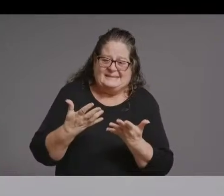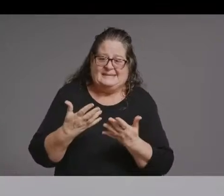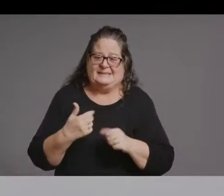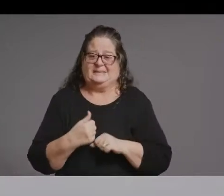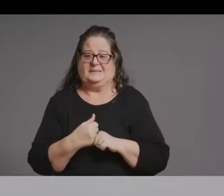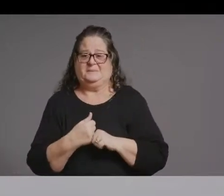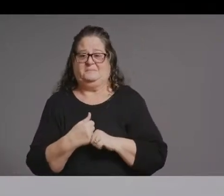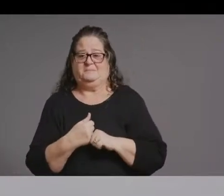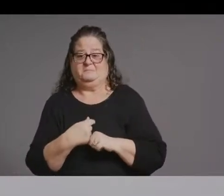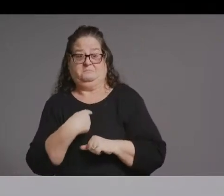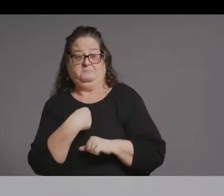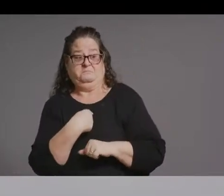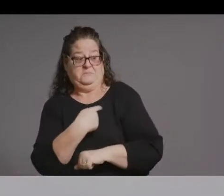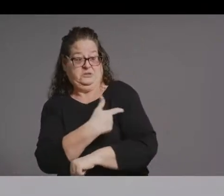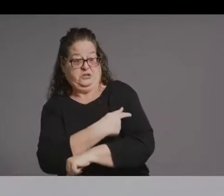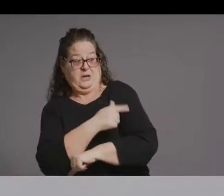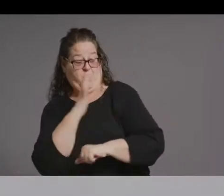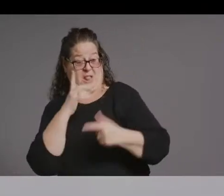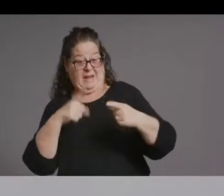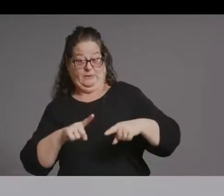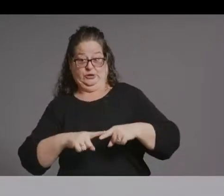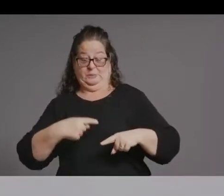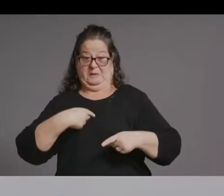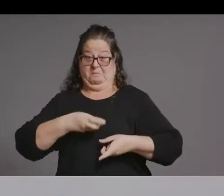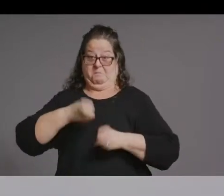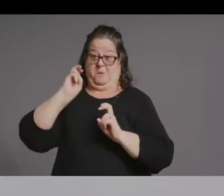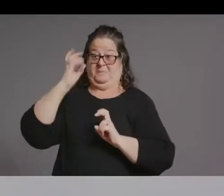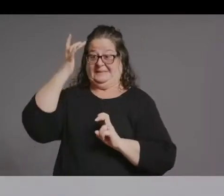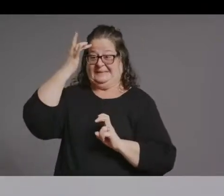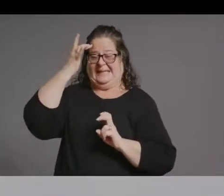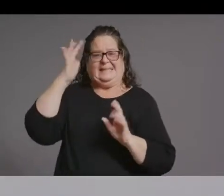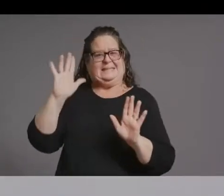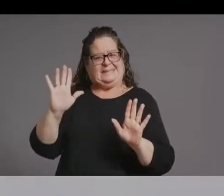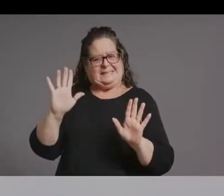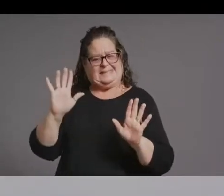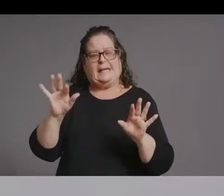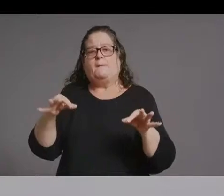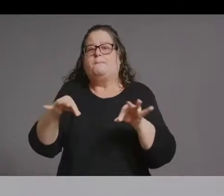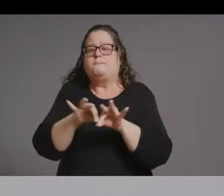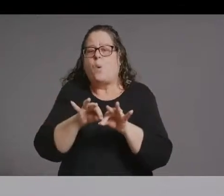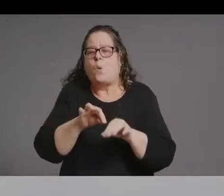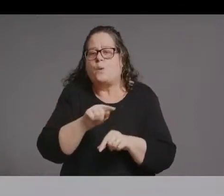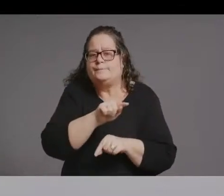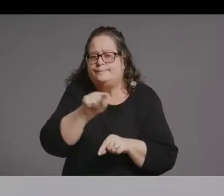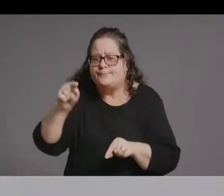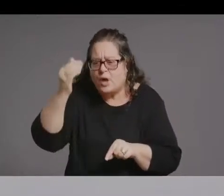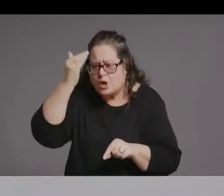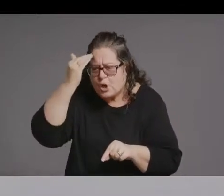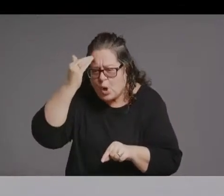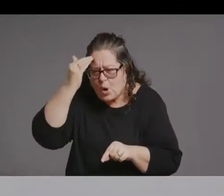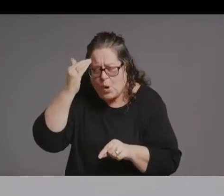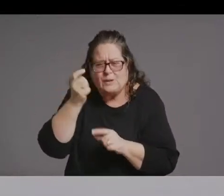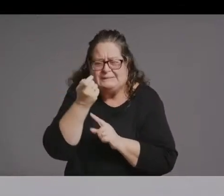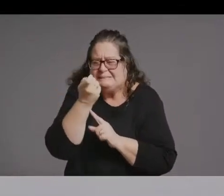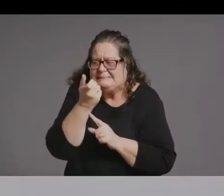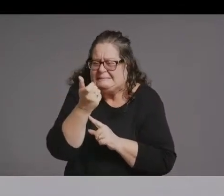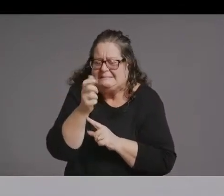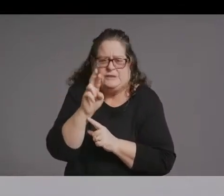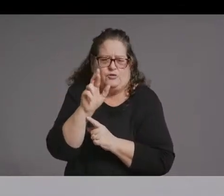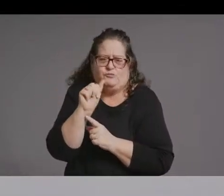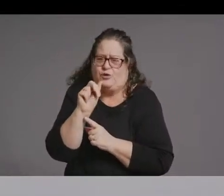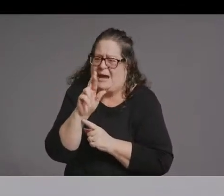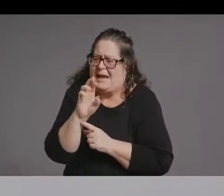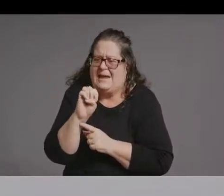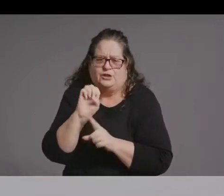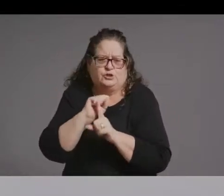Again, these are significantly rare events that have occurred. The system is doing exactly what it's supposed to do and pick up